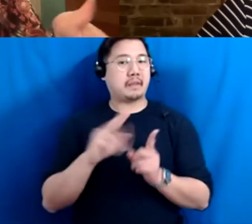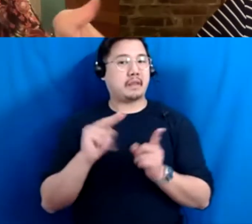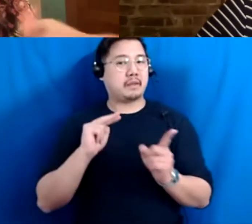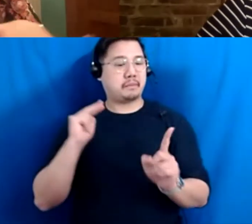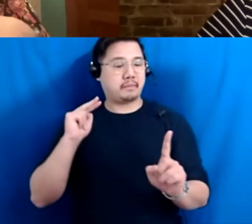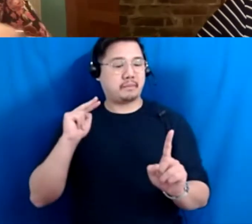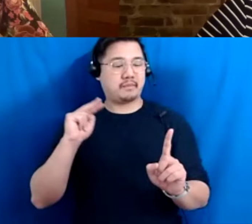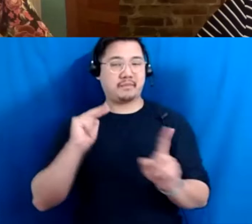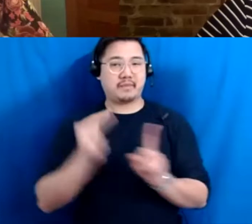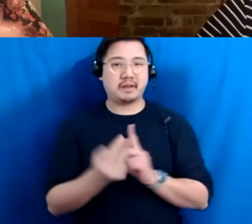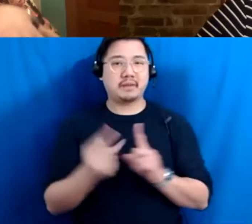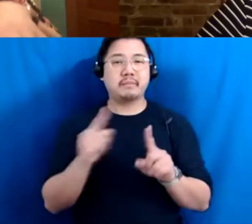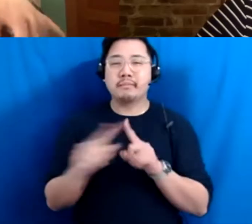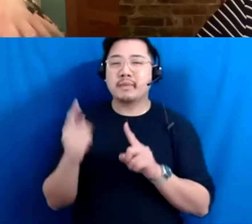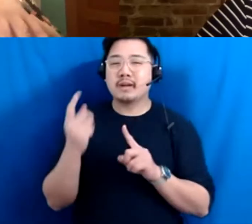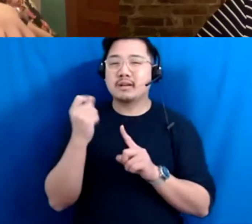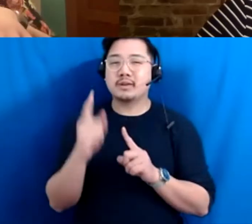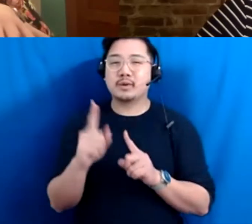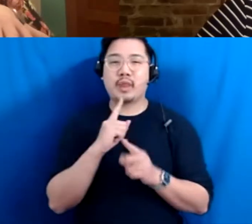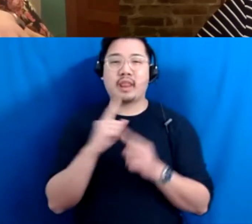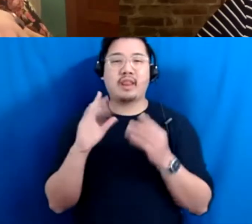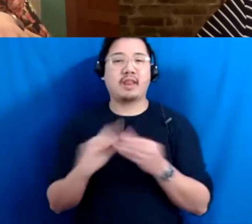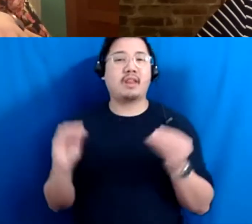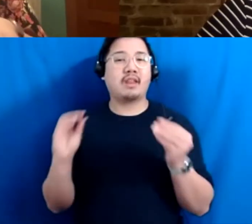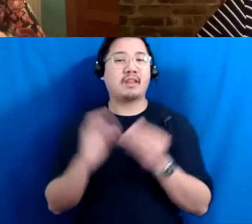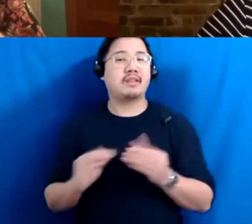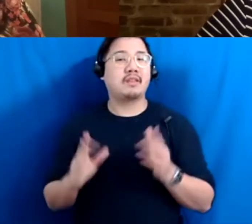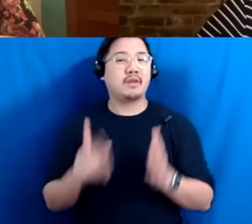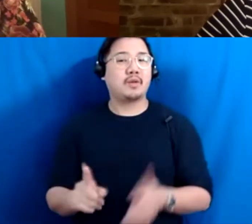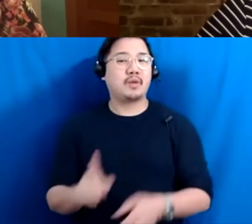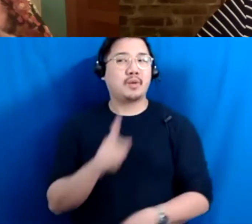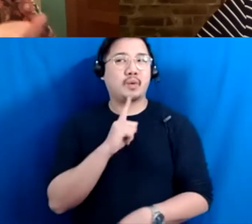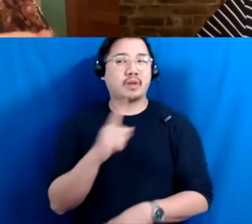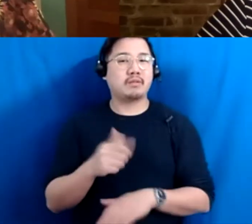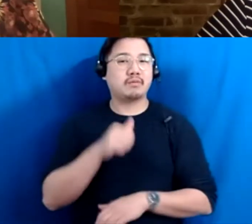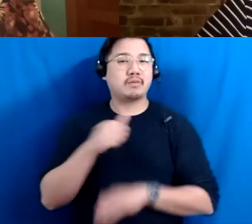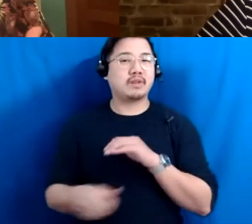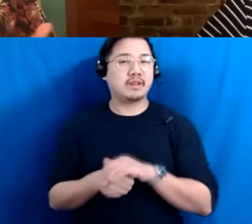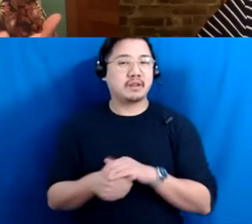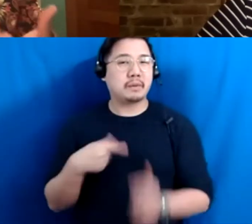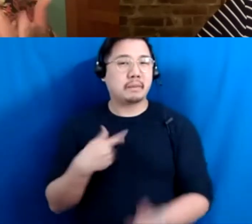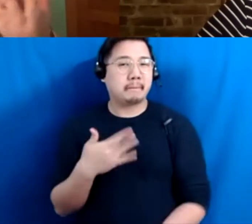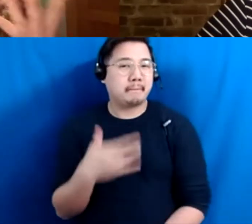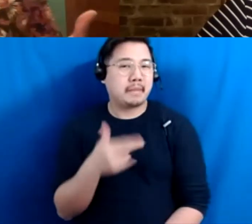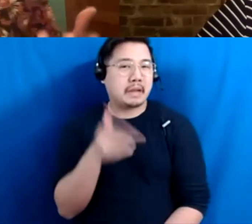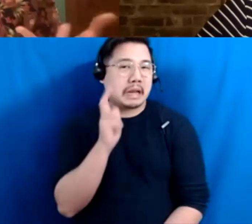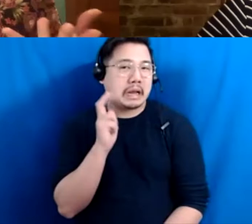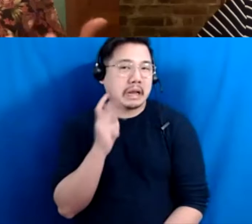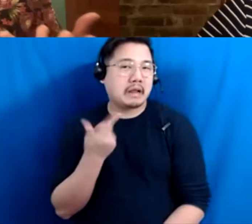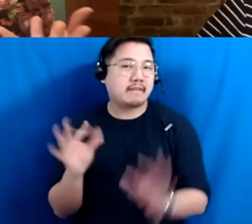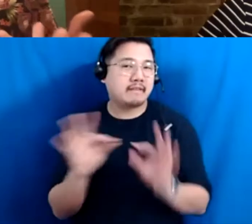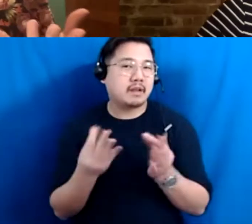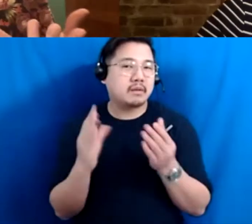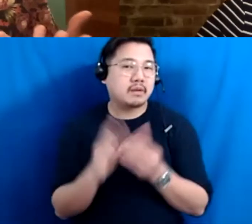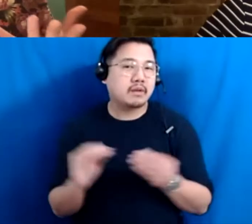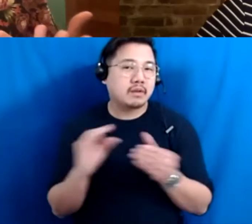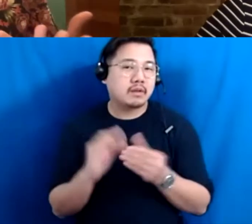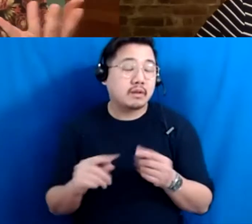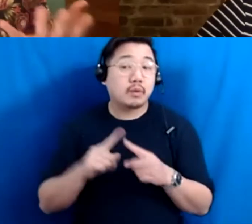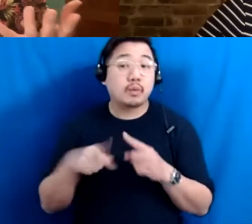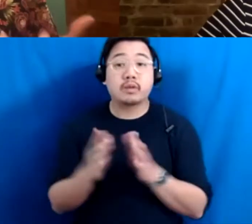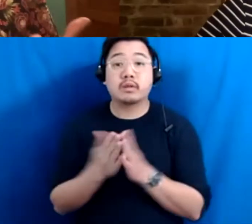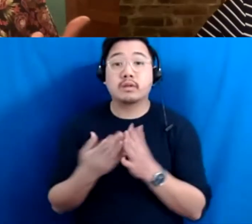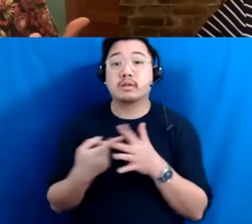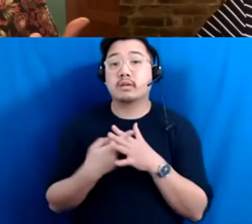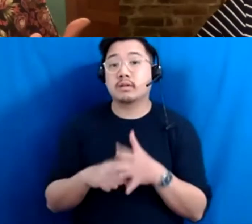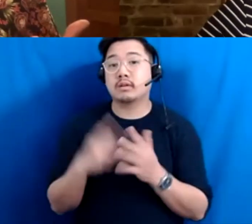the narrator is pretty omniscient. You're mostly getting their side of the story. And then in the second half of the book, the story opens up and it becomes seen